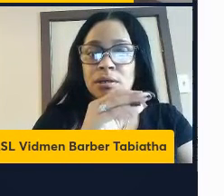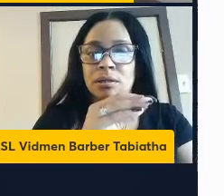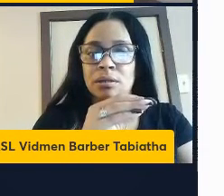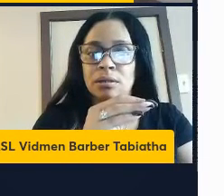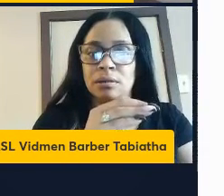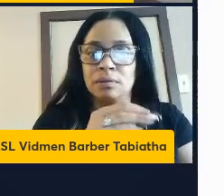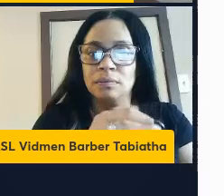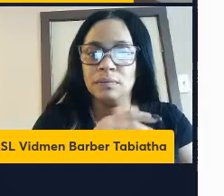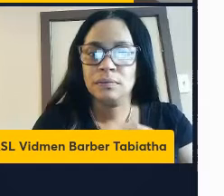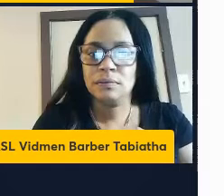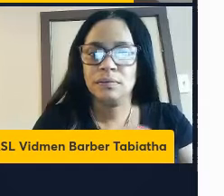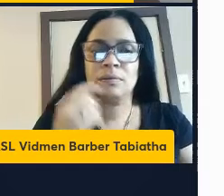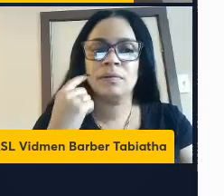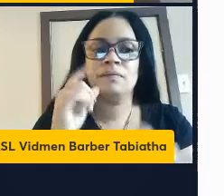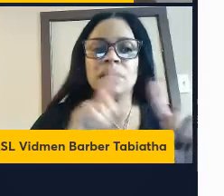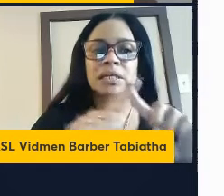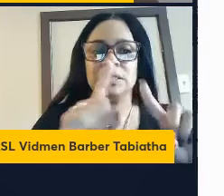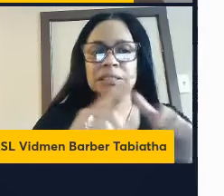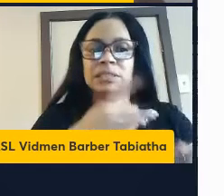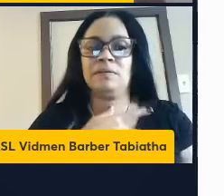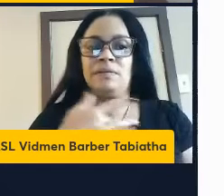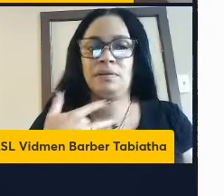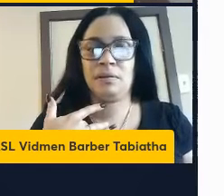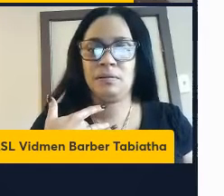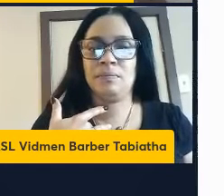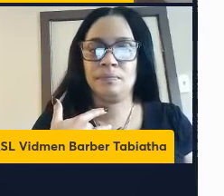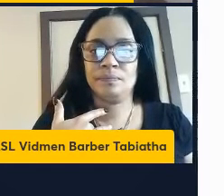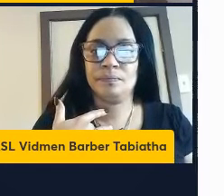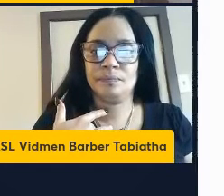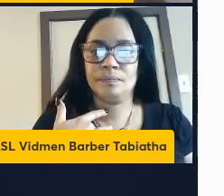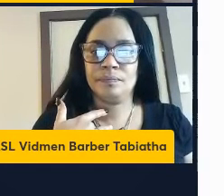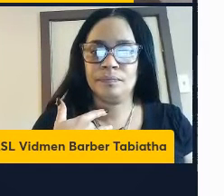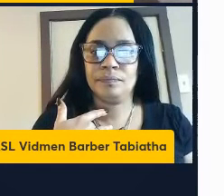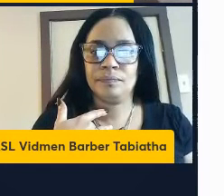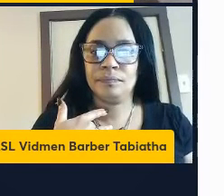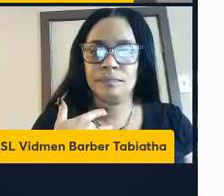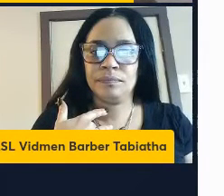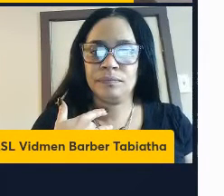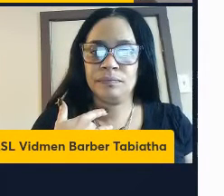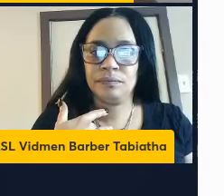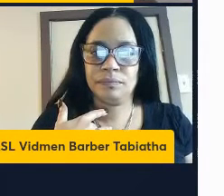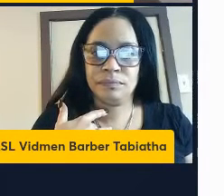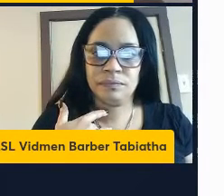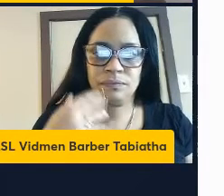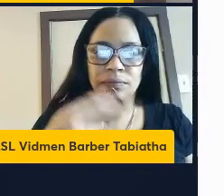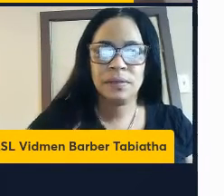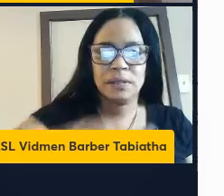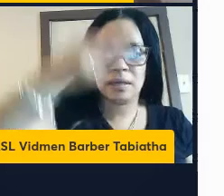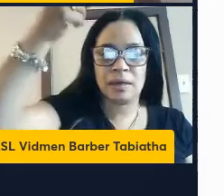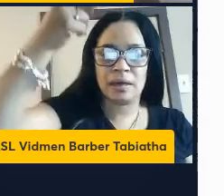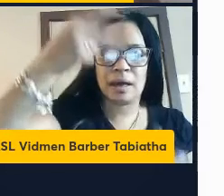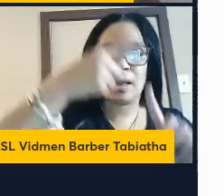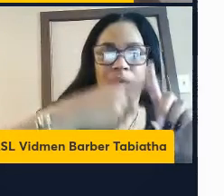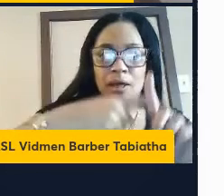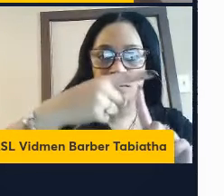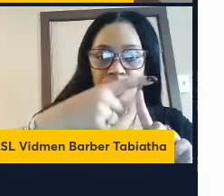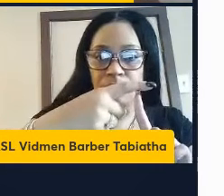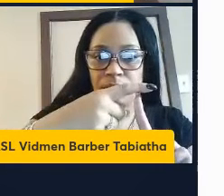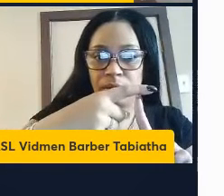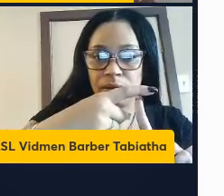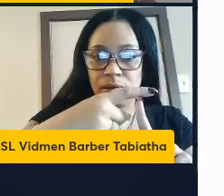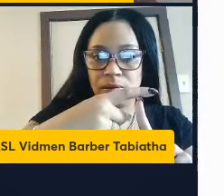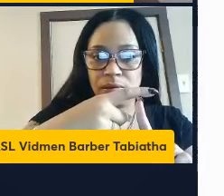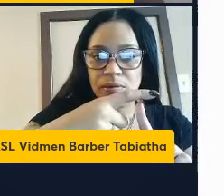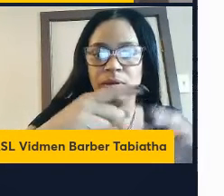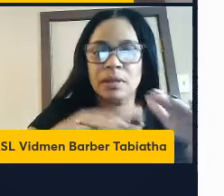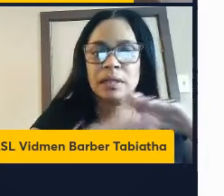signal transduction proteins that are actually in a higher quantity. So also like